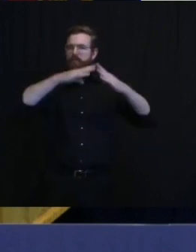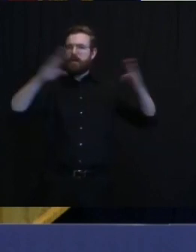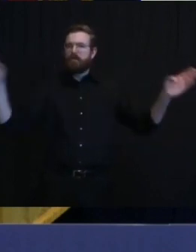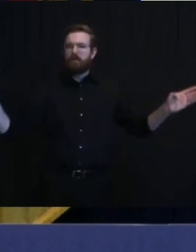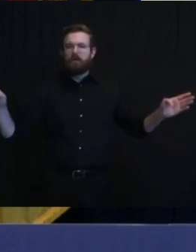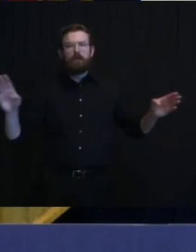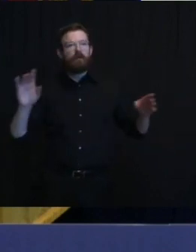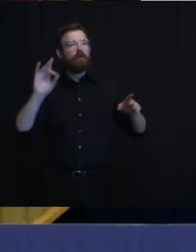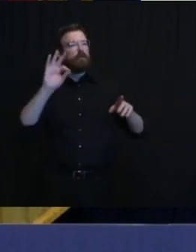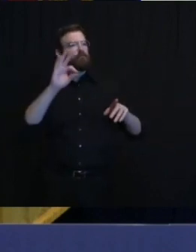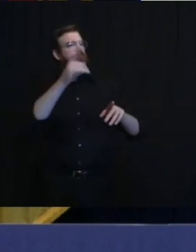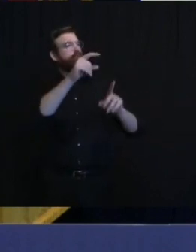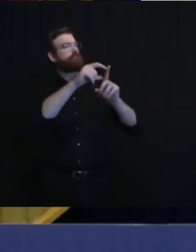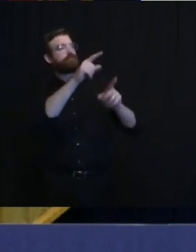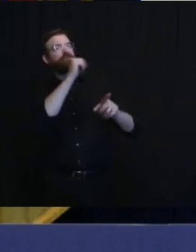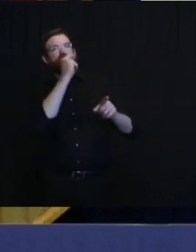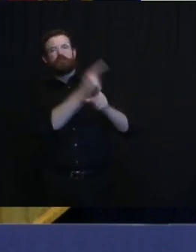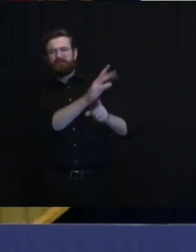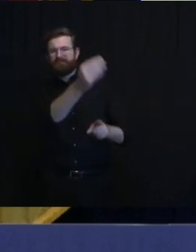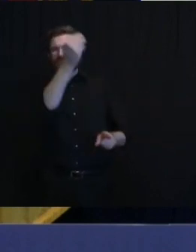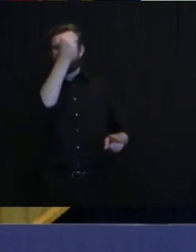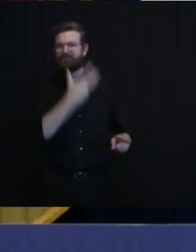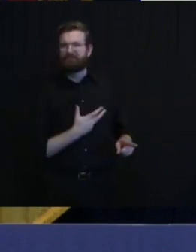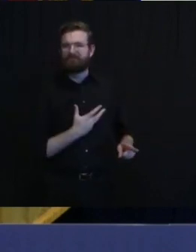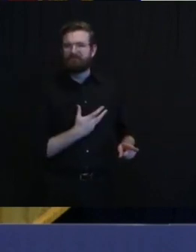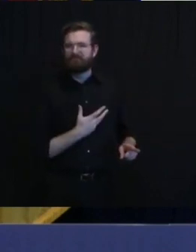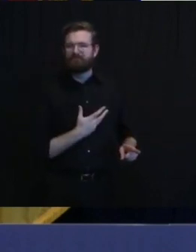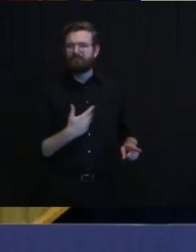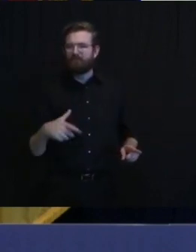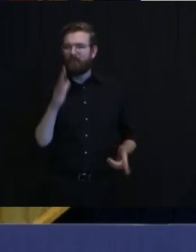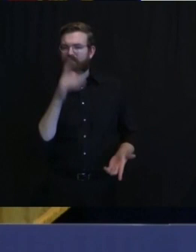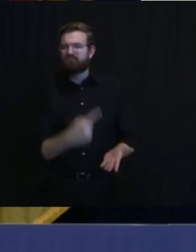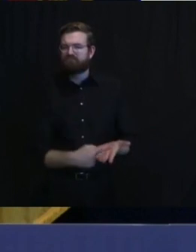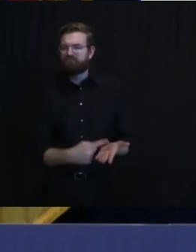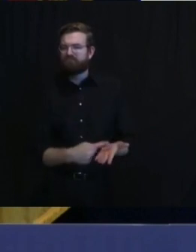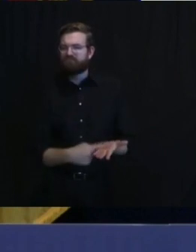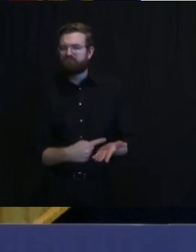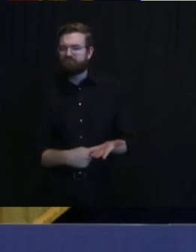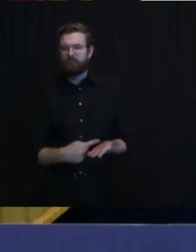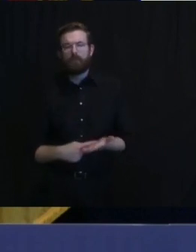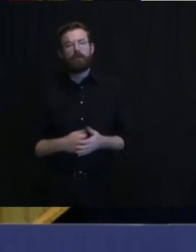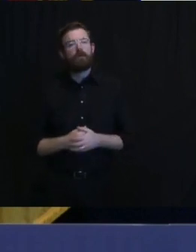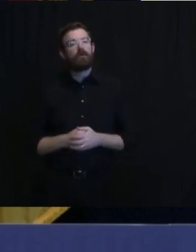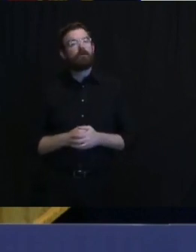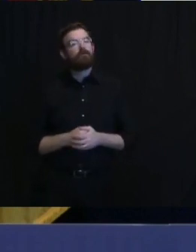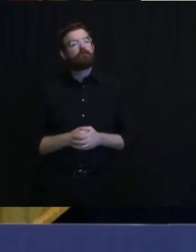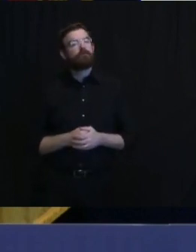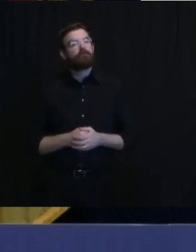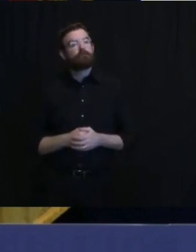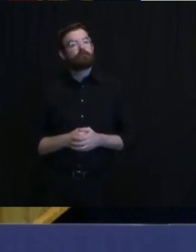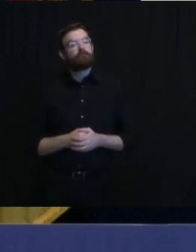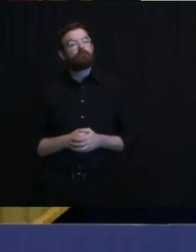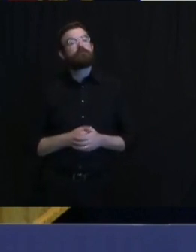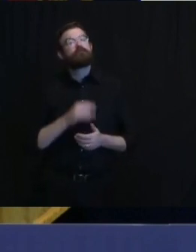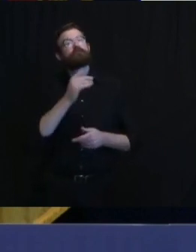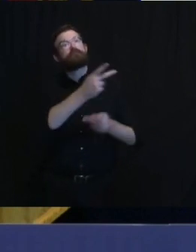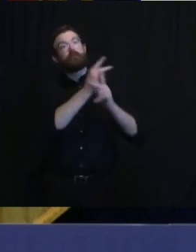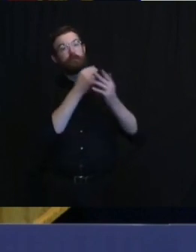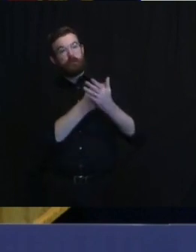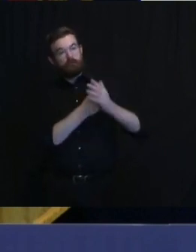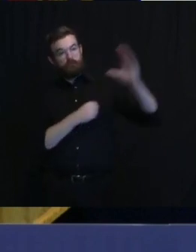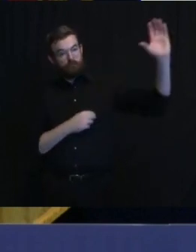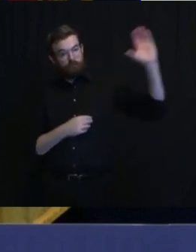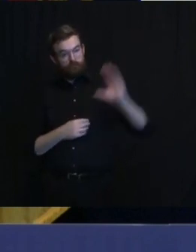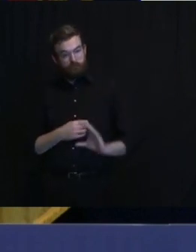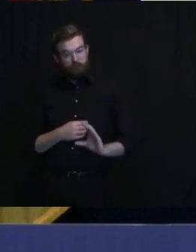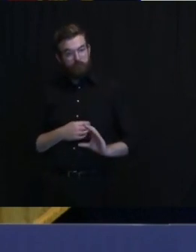unemployment system absolutely would be on the list. There's the whole range. We've cut back, I think in the 4-month budget,